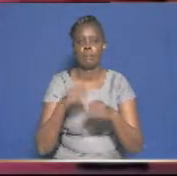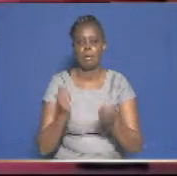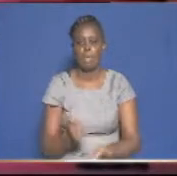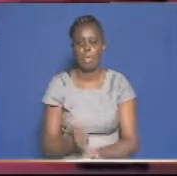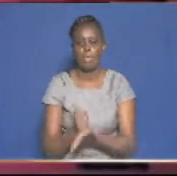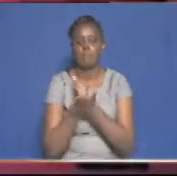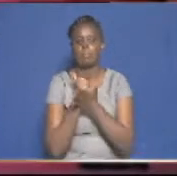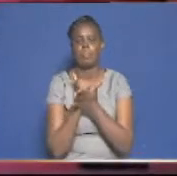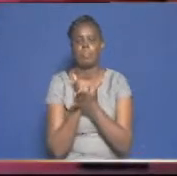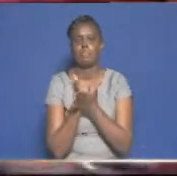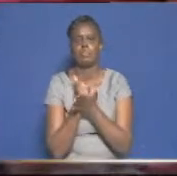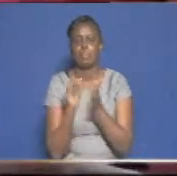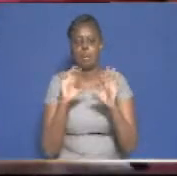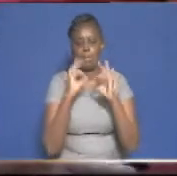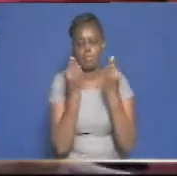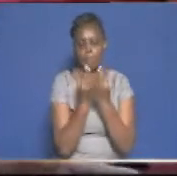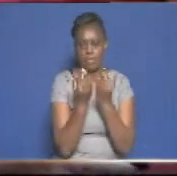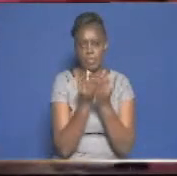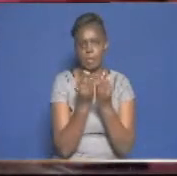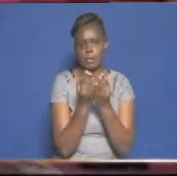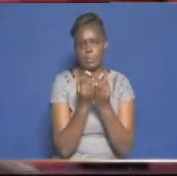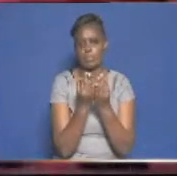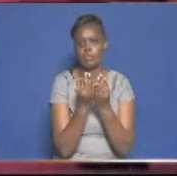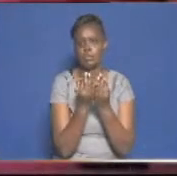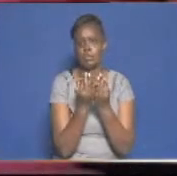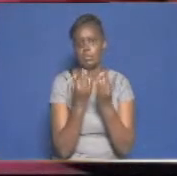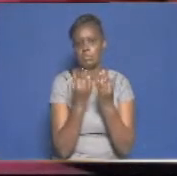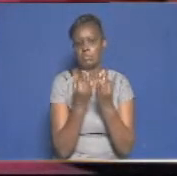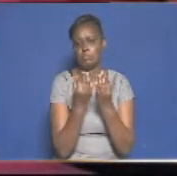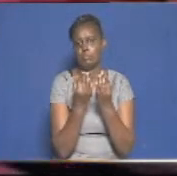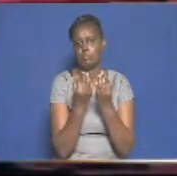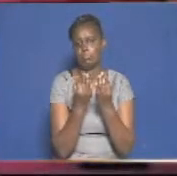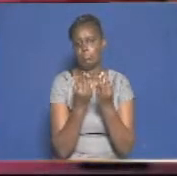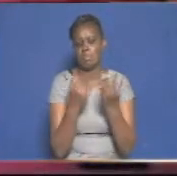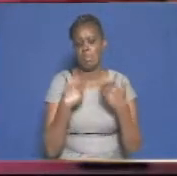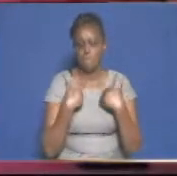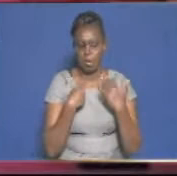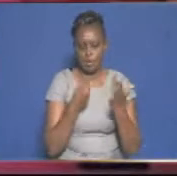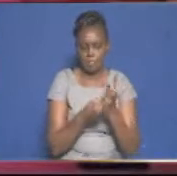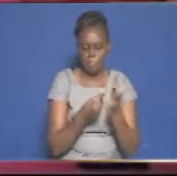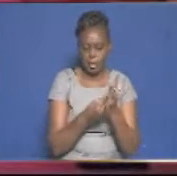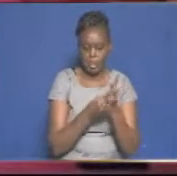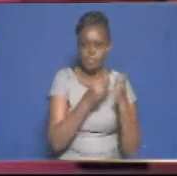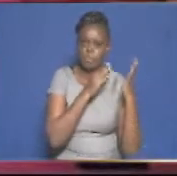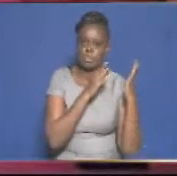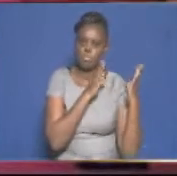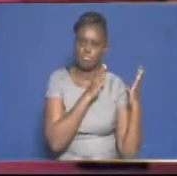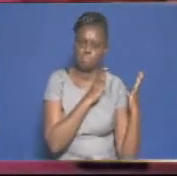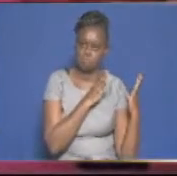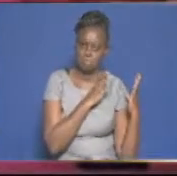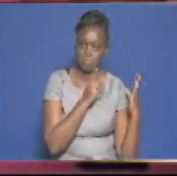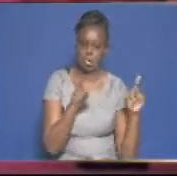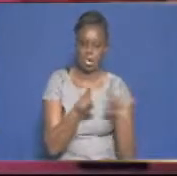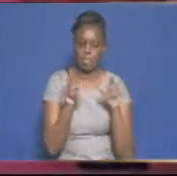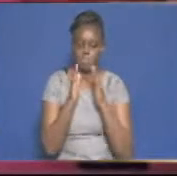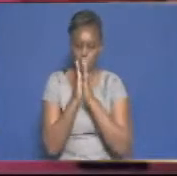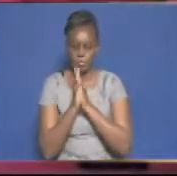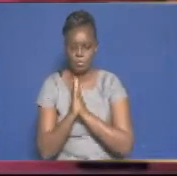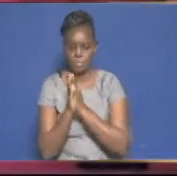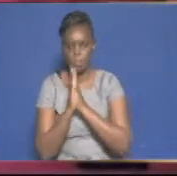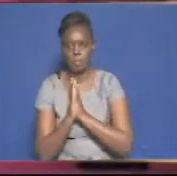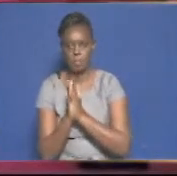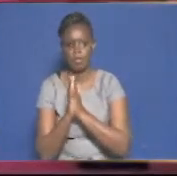helping the family to overcome the financial burden as we pray for them to overcome the